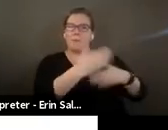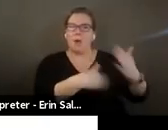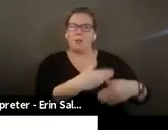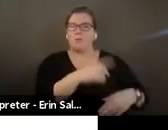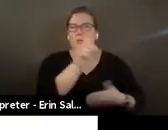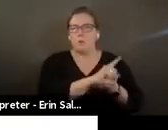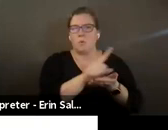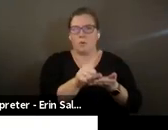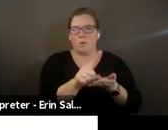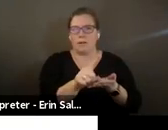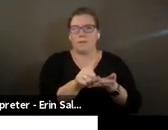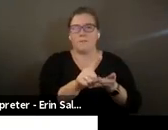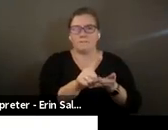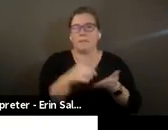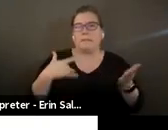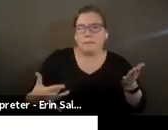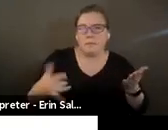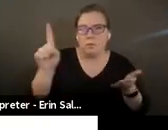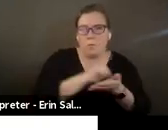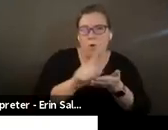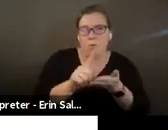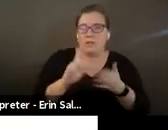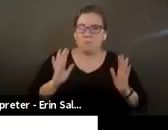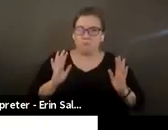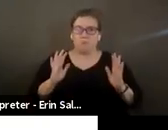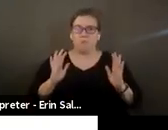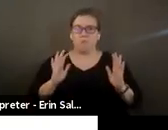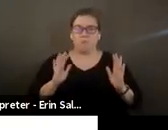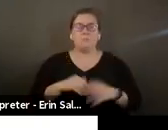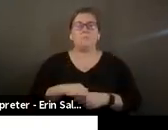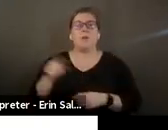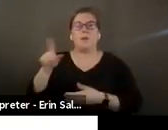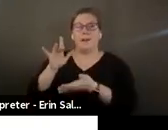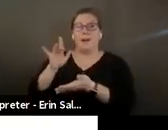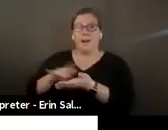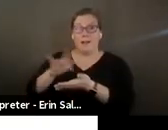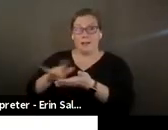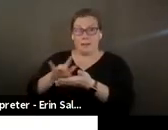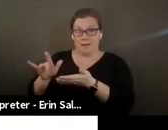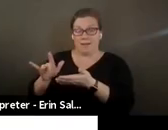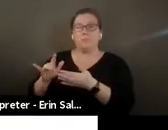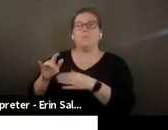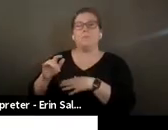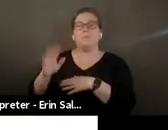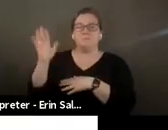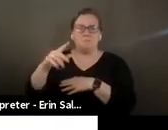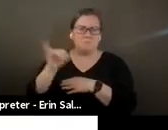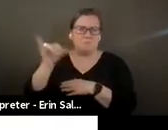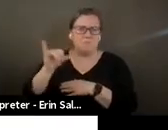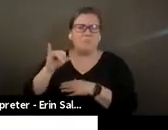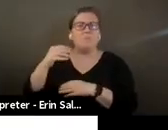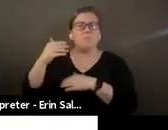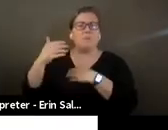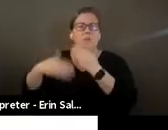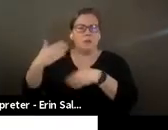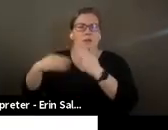week that we receive it, typically. With the iPad, once we've processed your application and